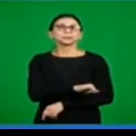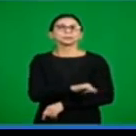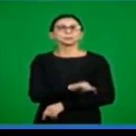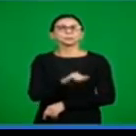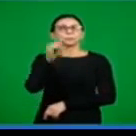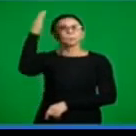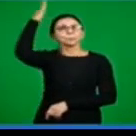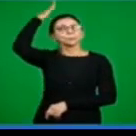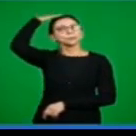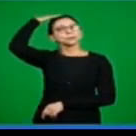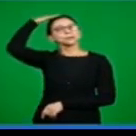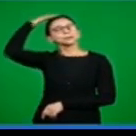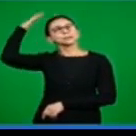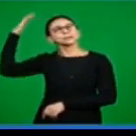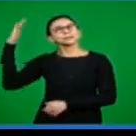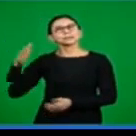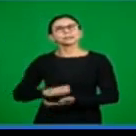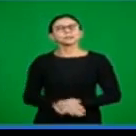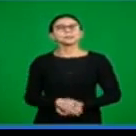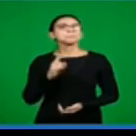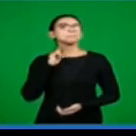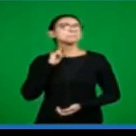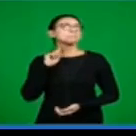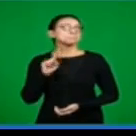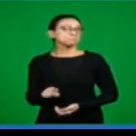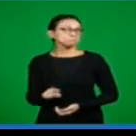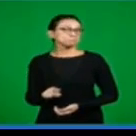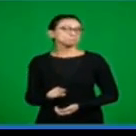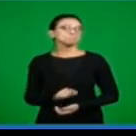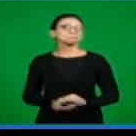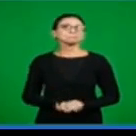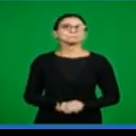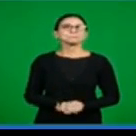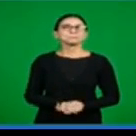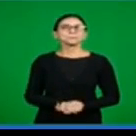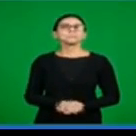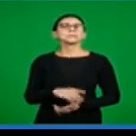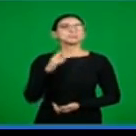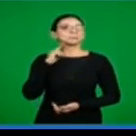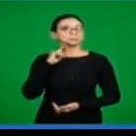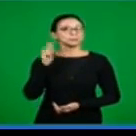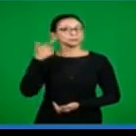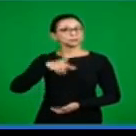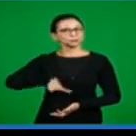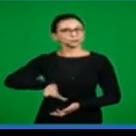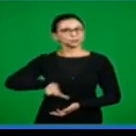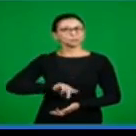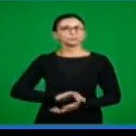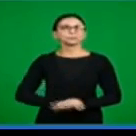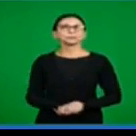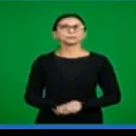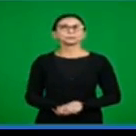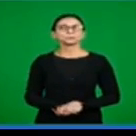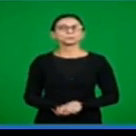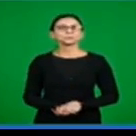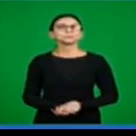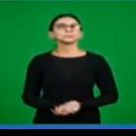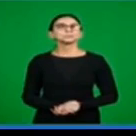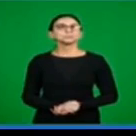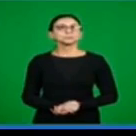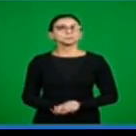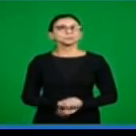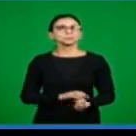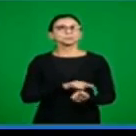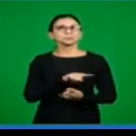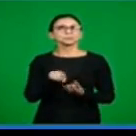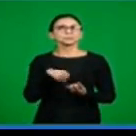Janeiro, Londrina, no Pará, and Minas Gerais, Dom Cavati, Minas Gerais, Caratinga,